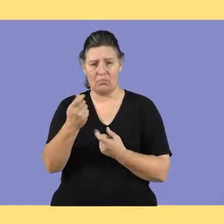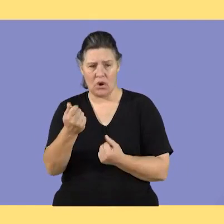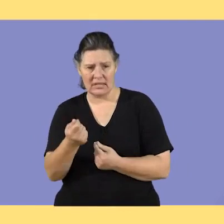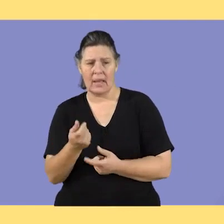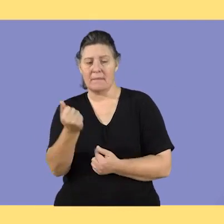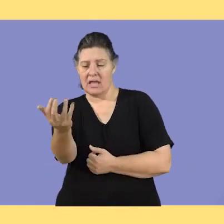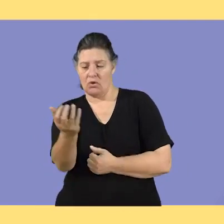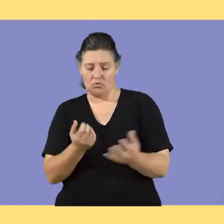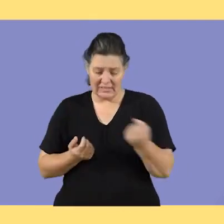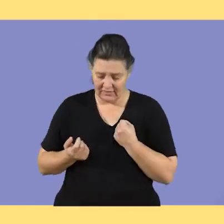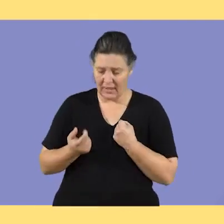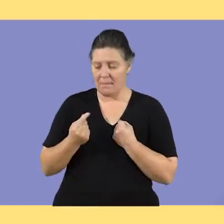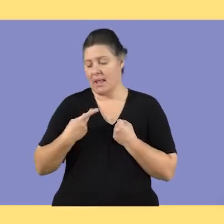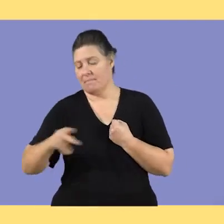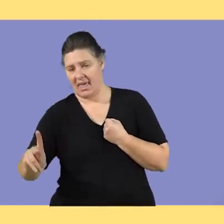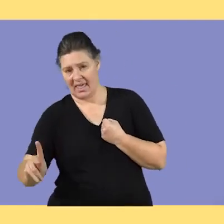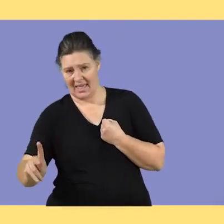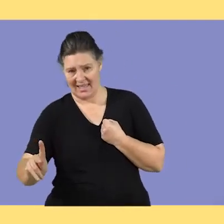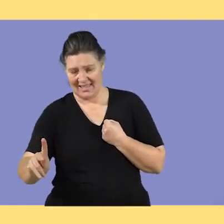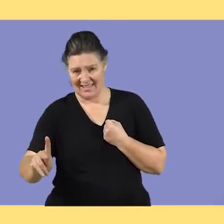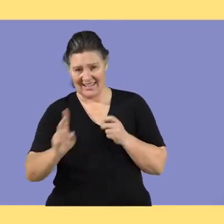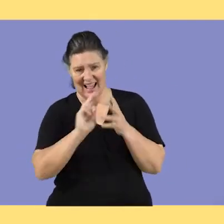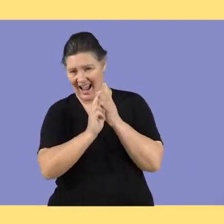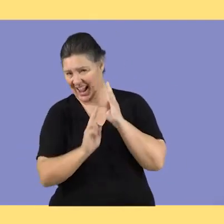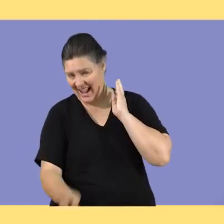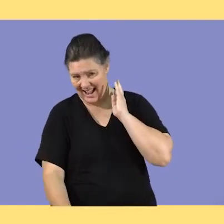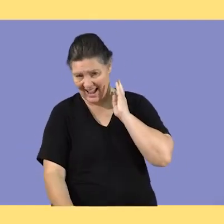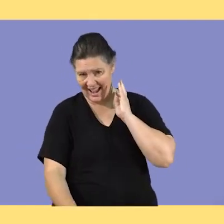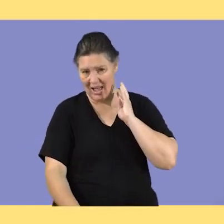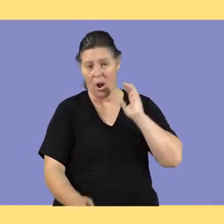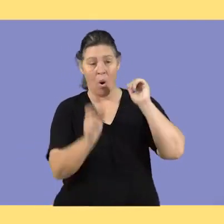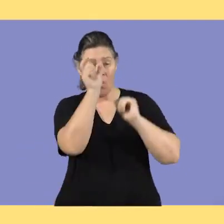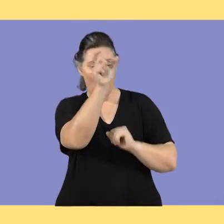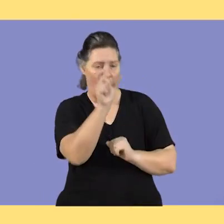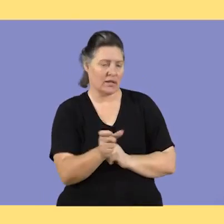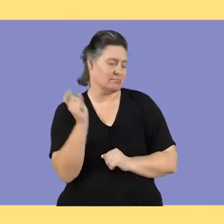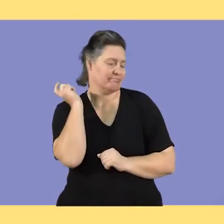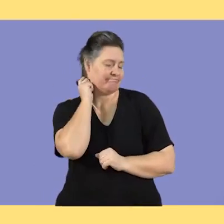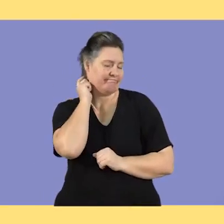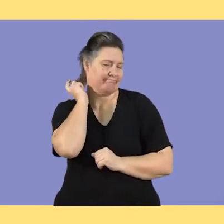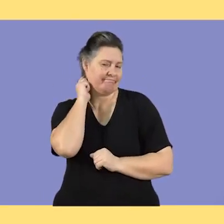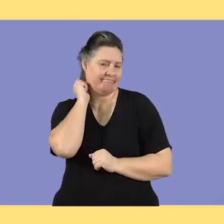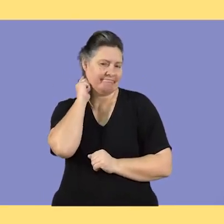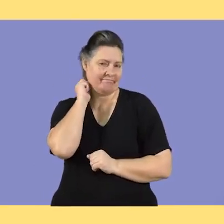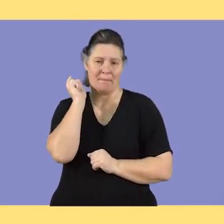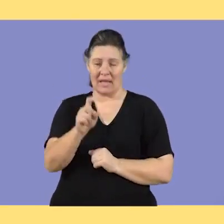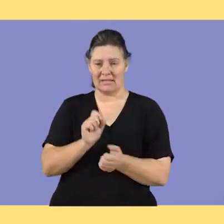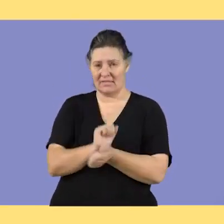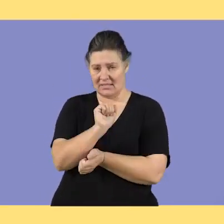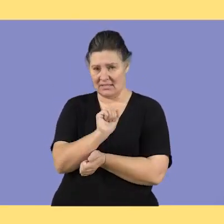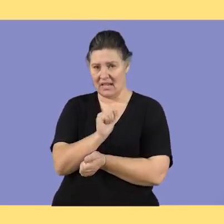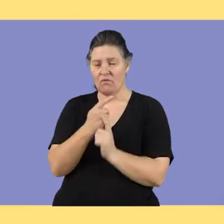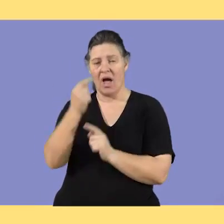money received and money paid. These are words that must keep ringing in your mind when you